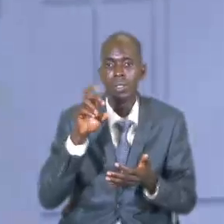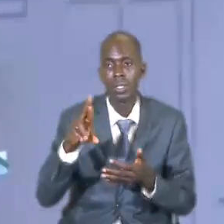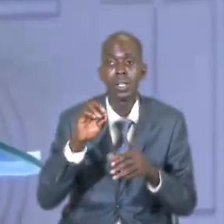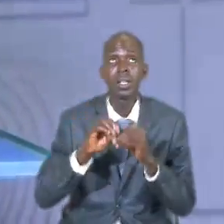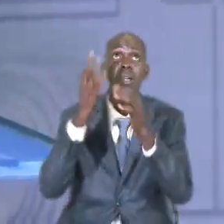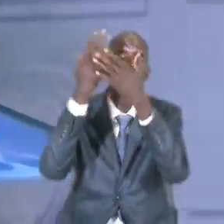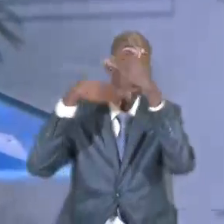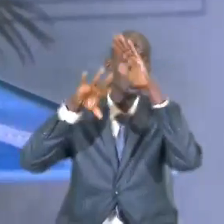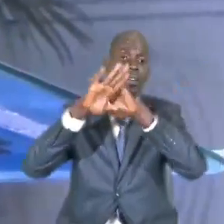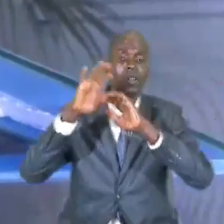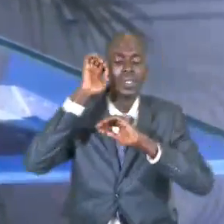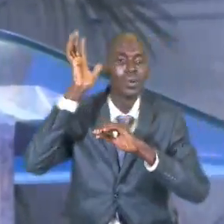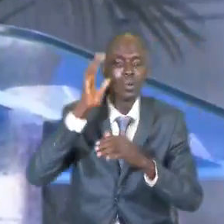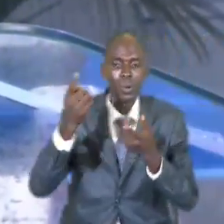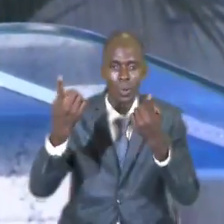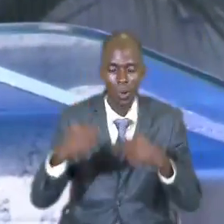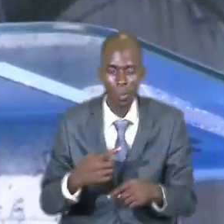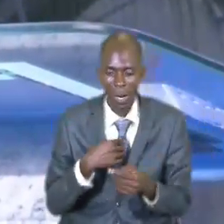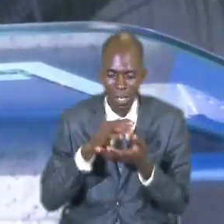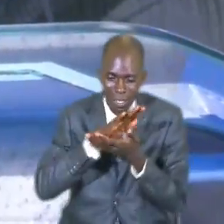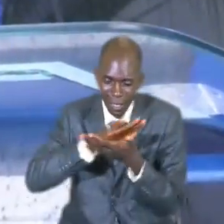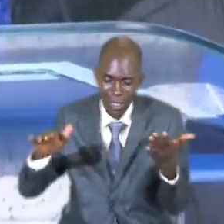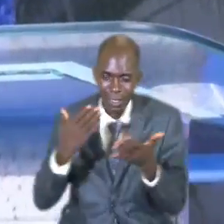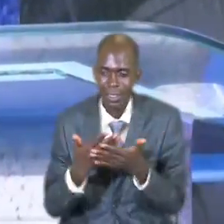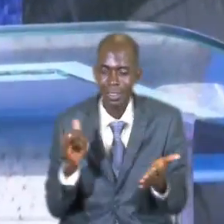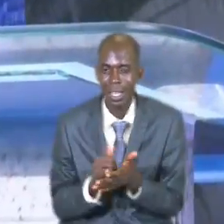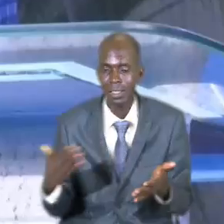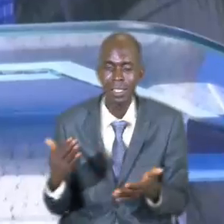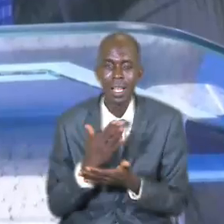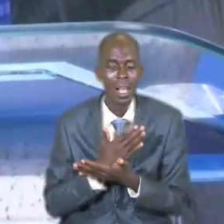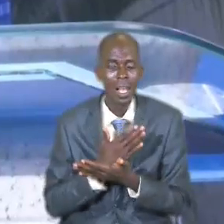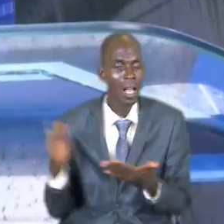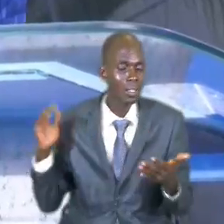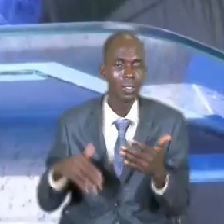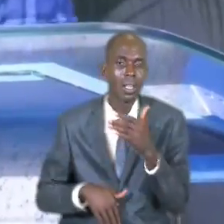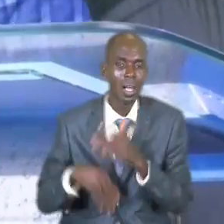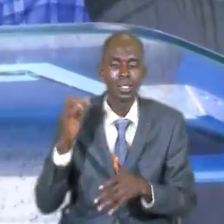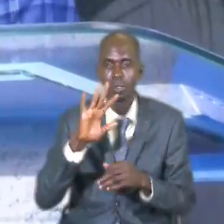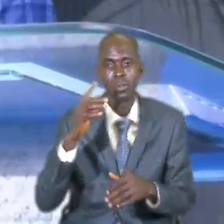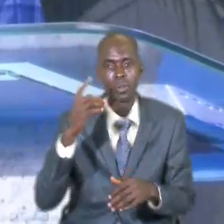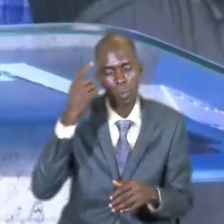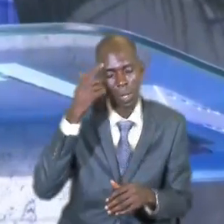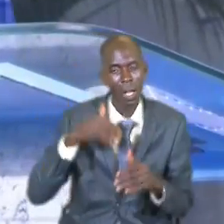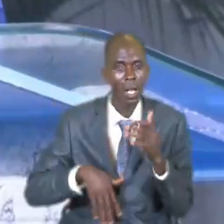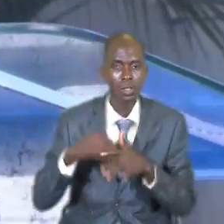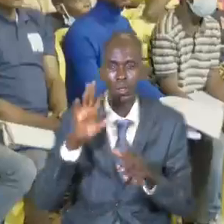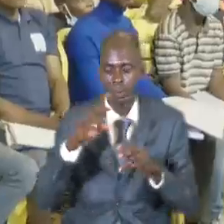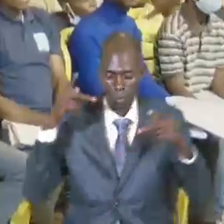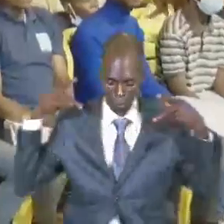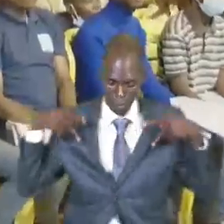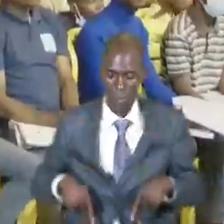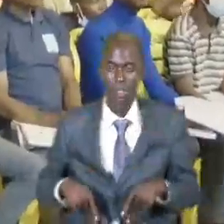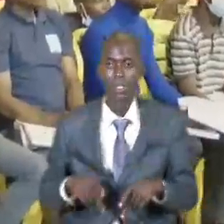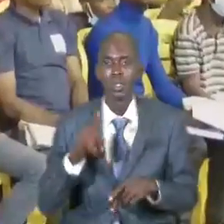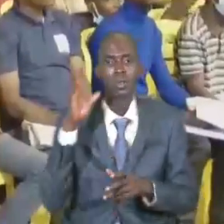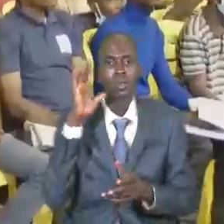that thing out of your mind, out of your memory, out of your personality. You will become so new